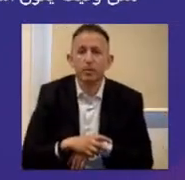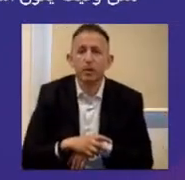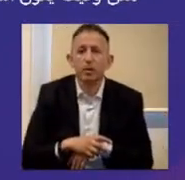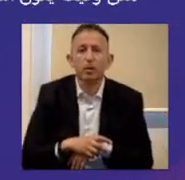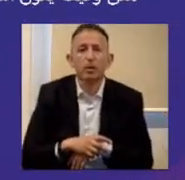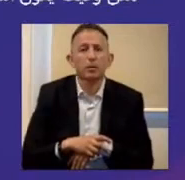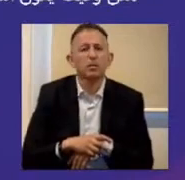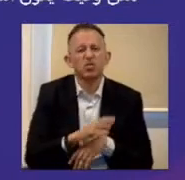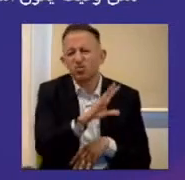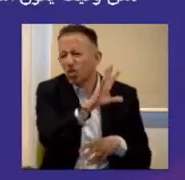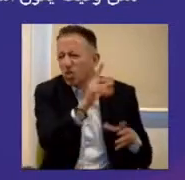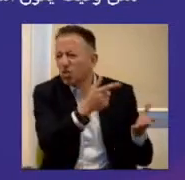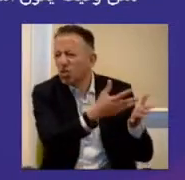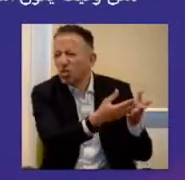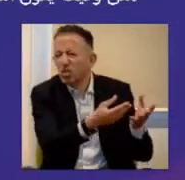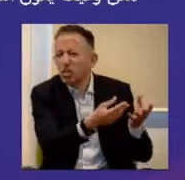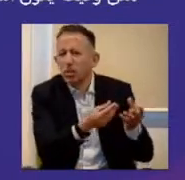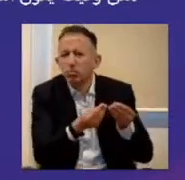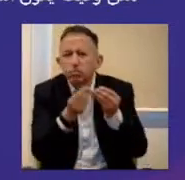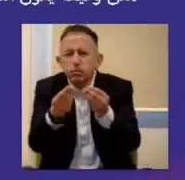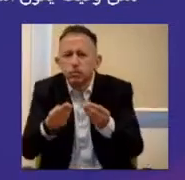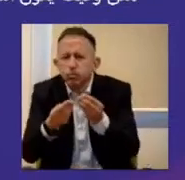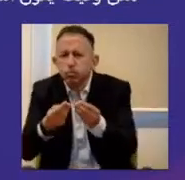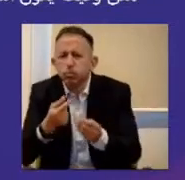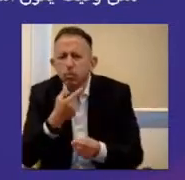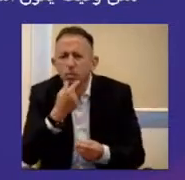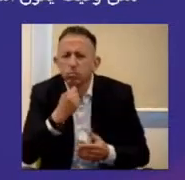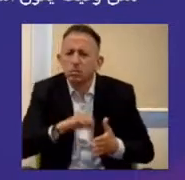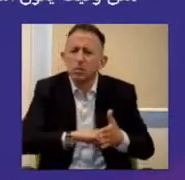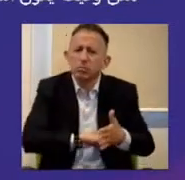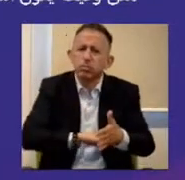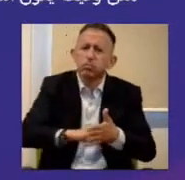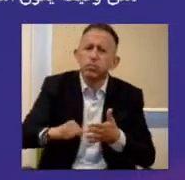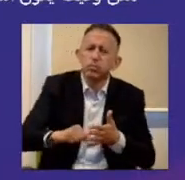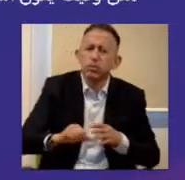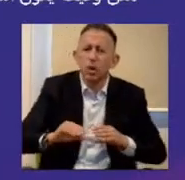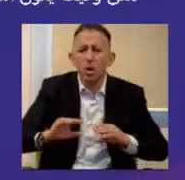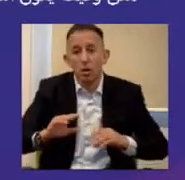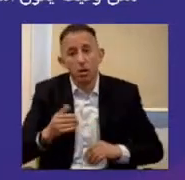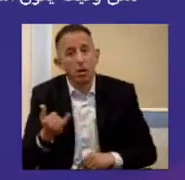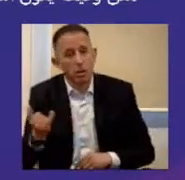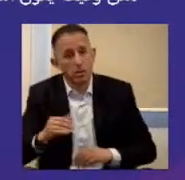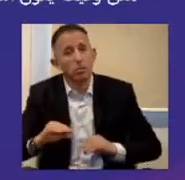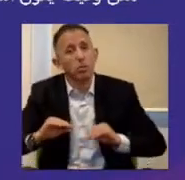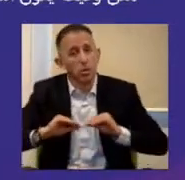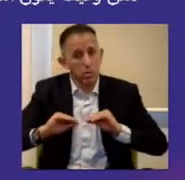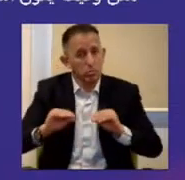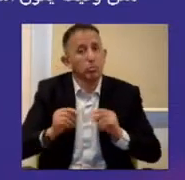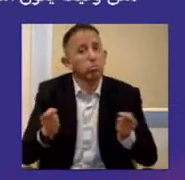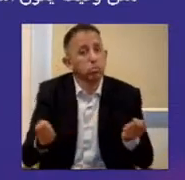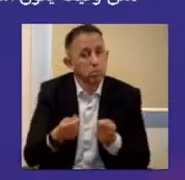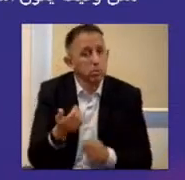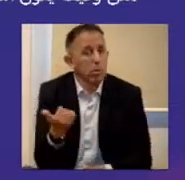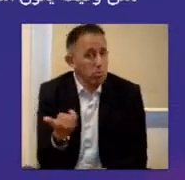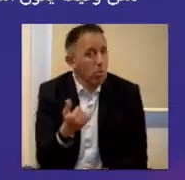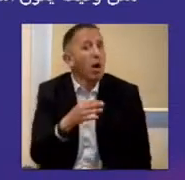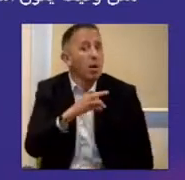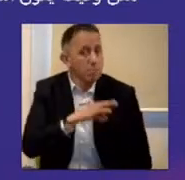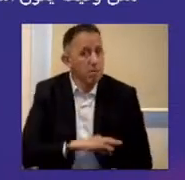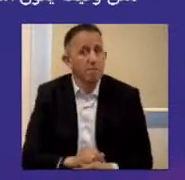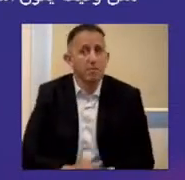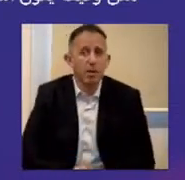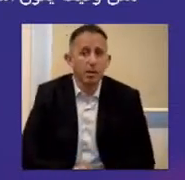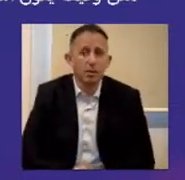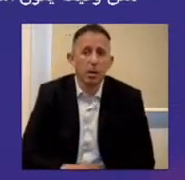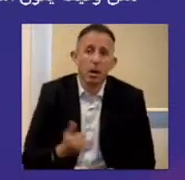and so on. And I change the weights, like in a regression, such as to minimize the prediction error. So